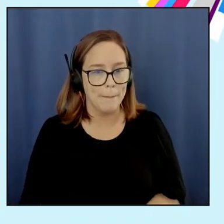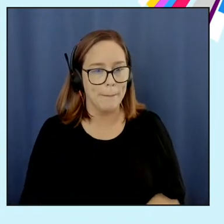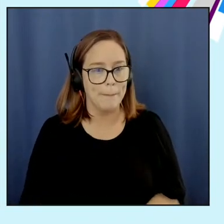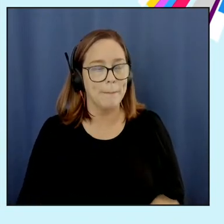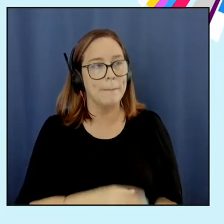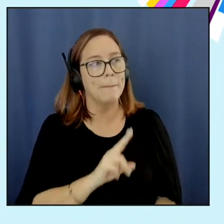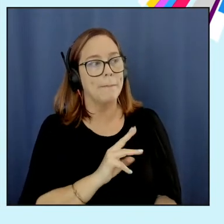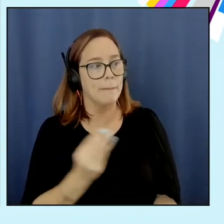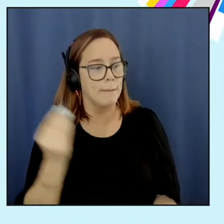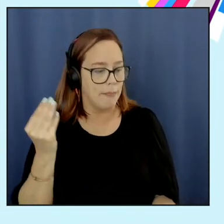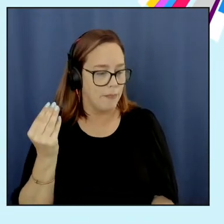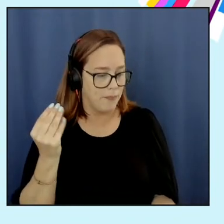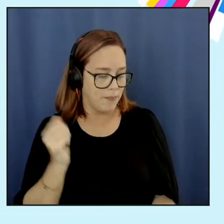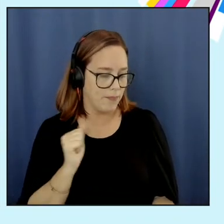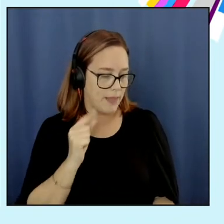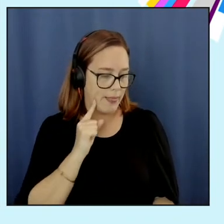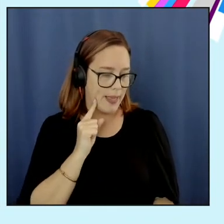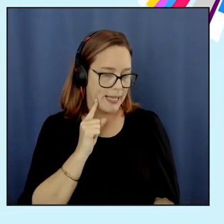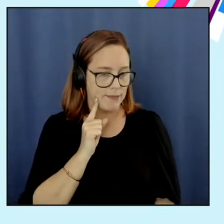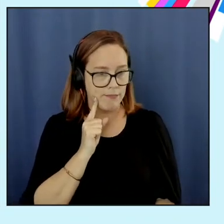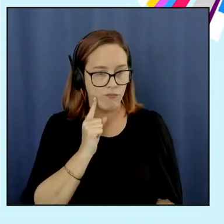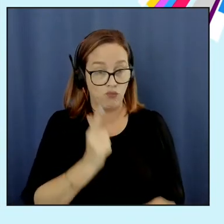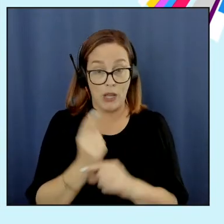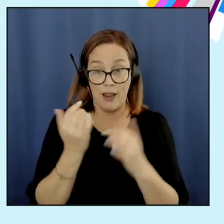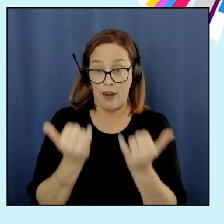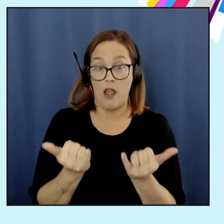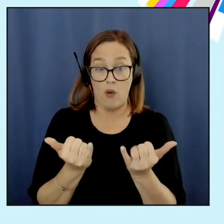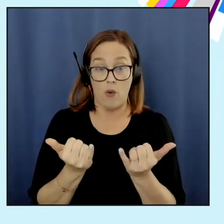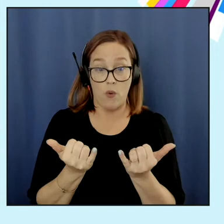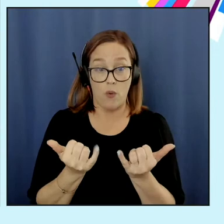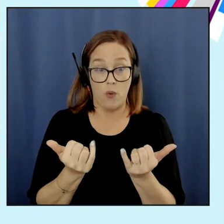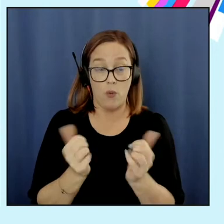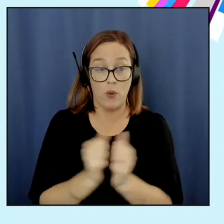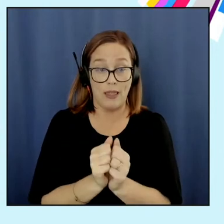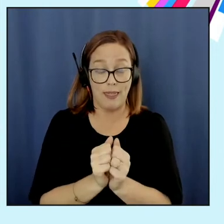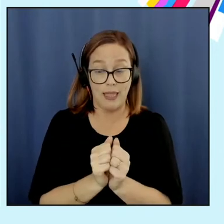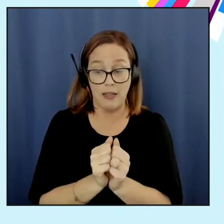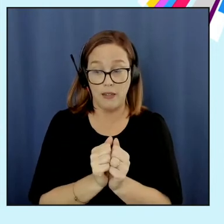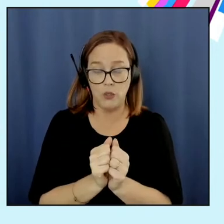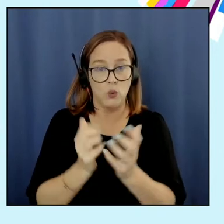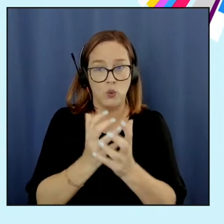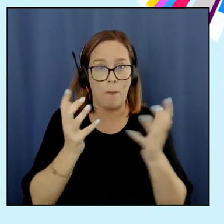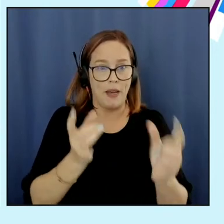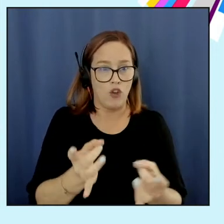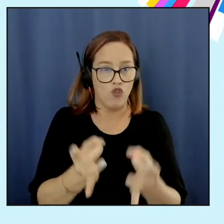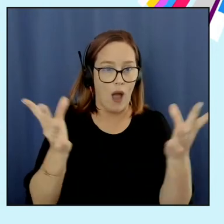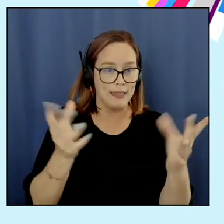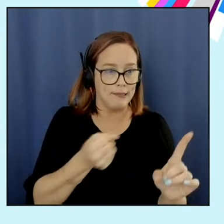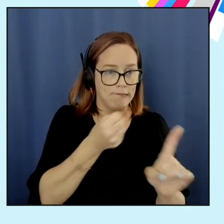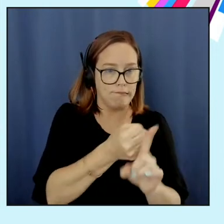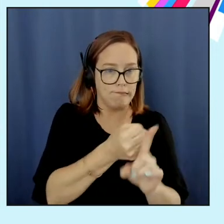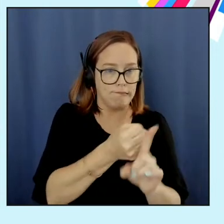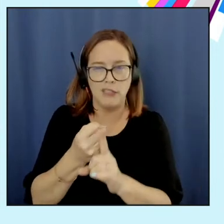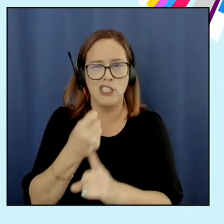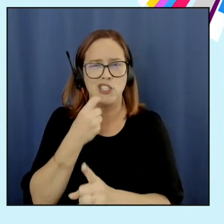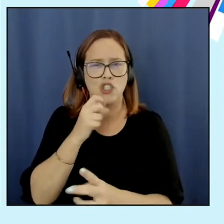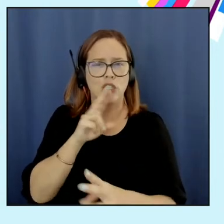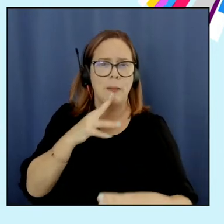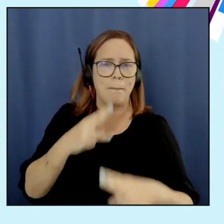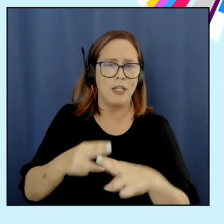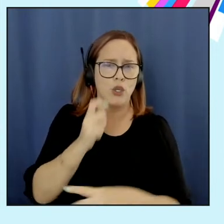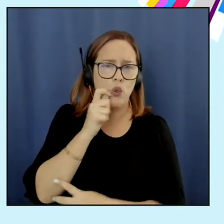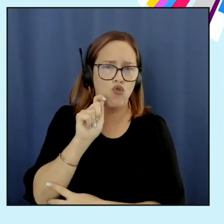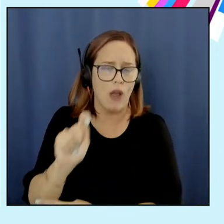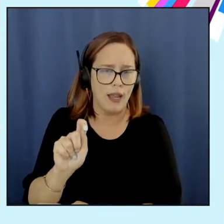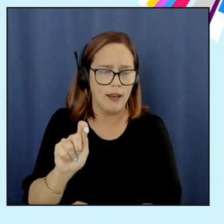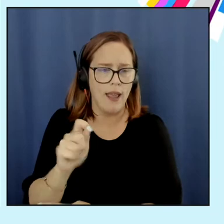I think right now, with so many crises like the one just mentioned in Ukraine, there's other crises